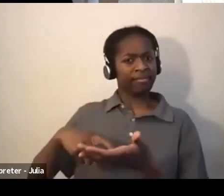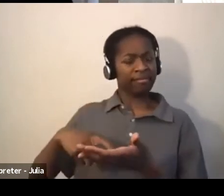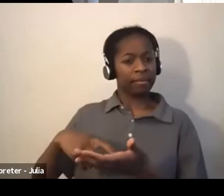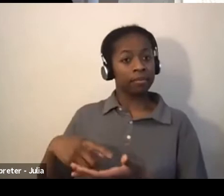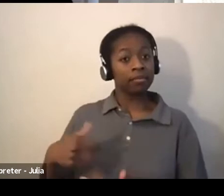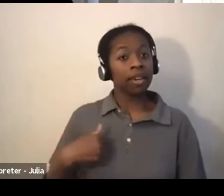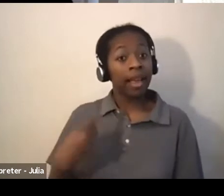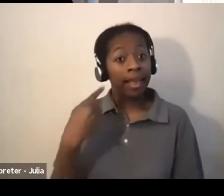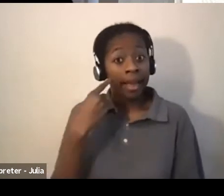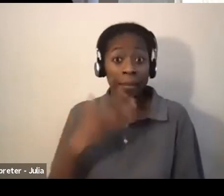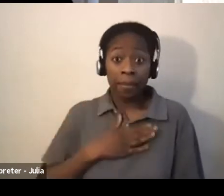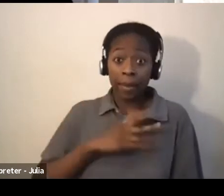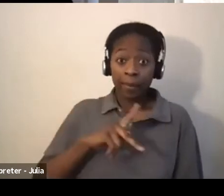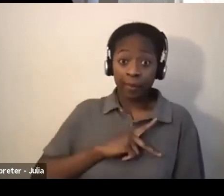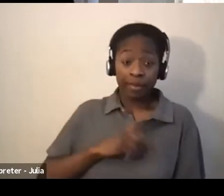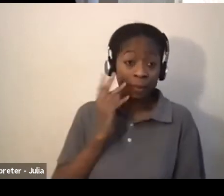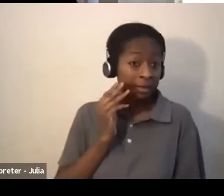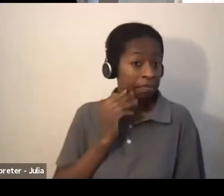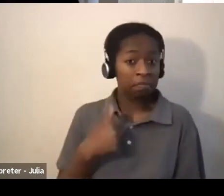I mean, I think about my own personal experience.